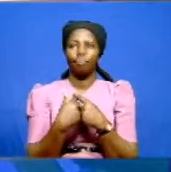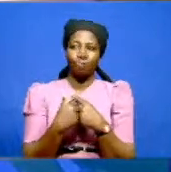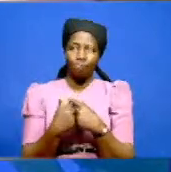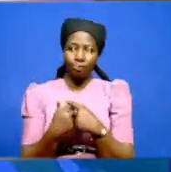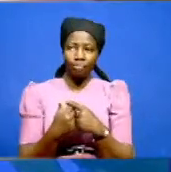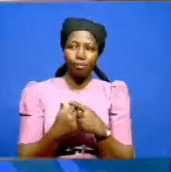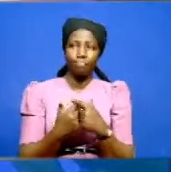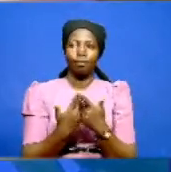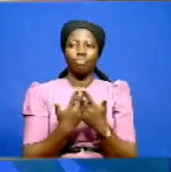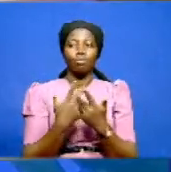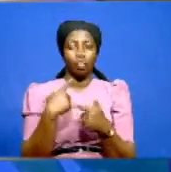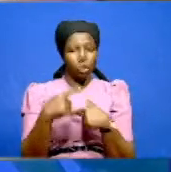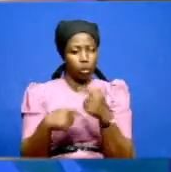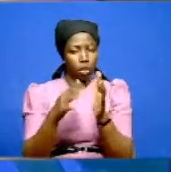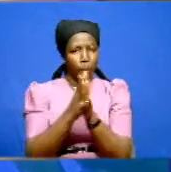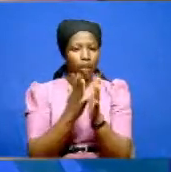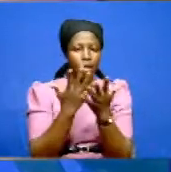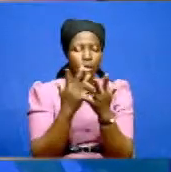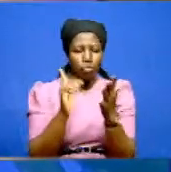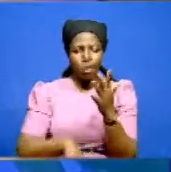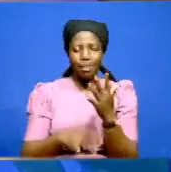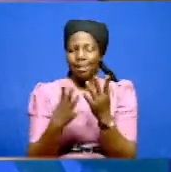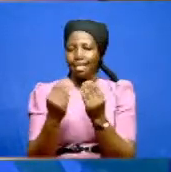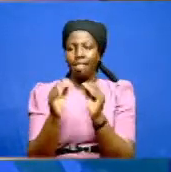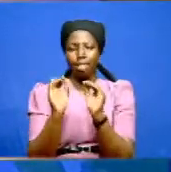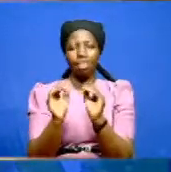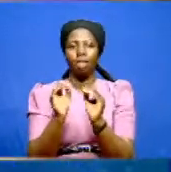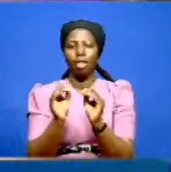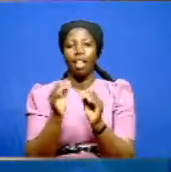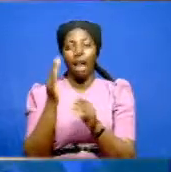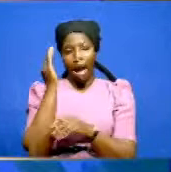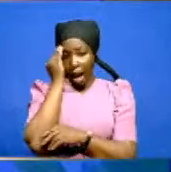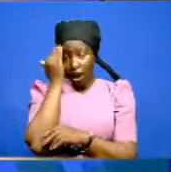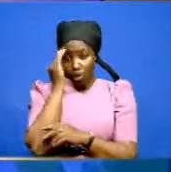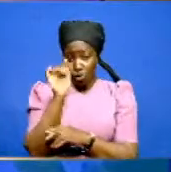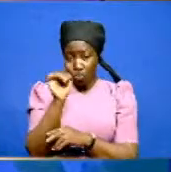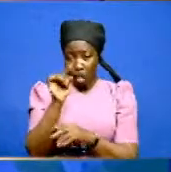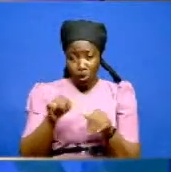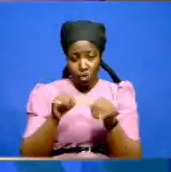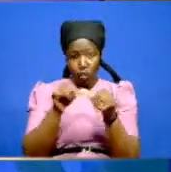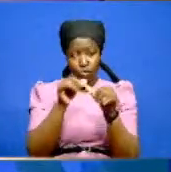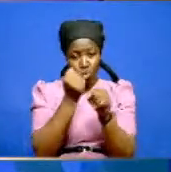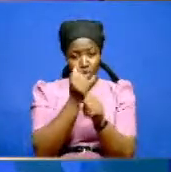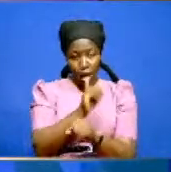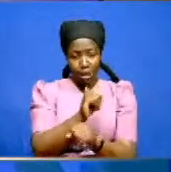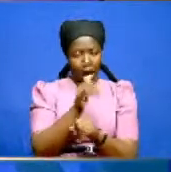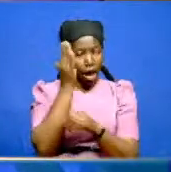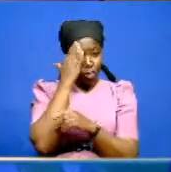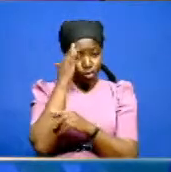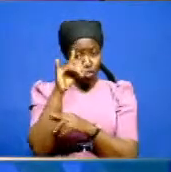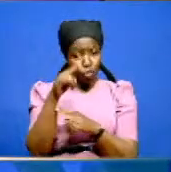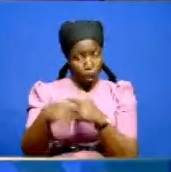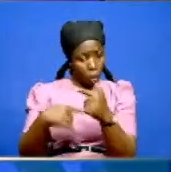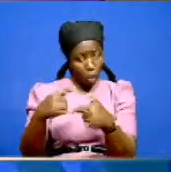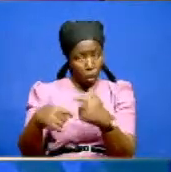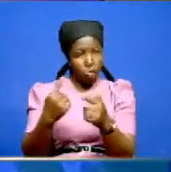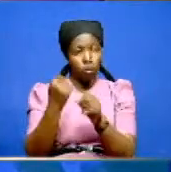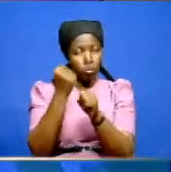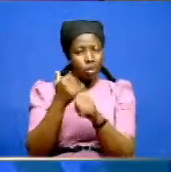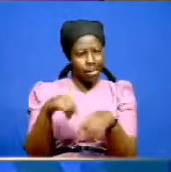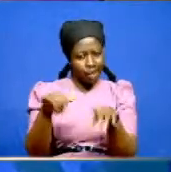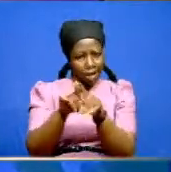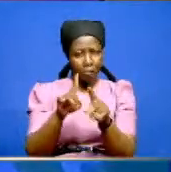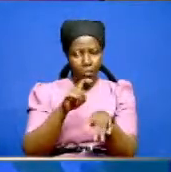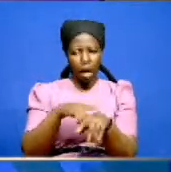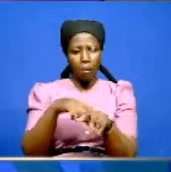really very easy at all. And I know you are continuing to do it. I know you are going to continue to do it as